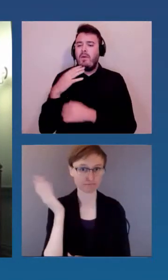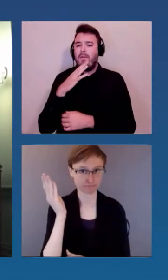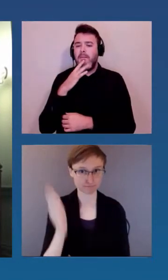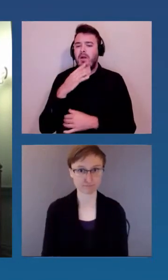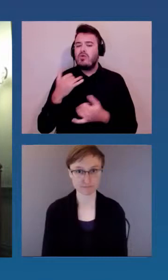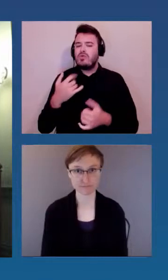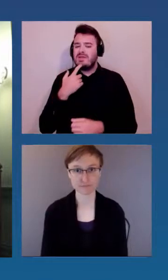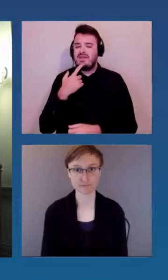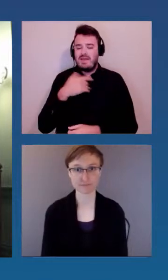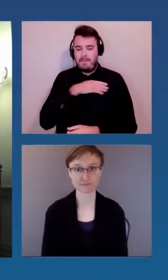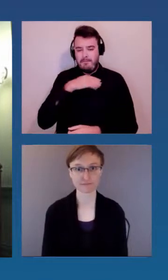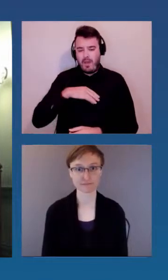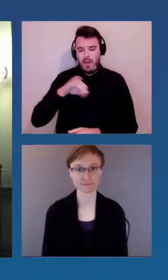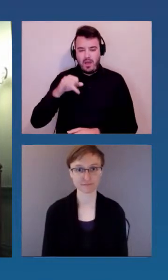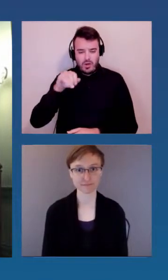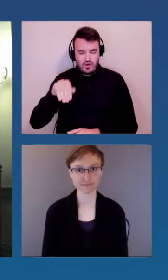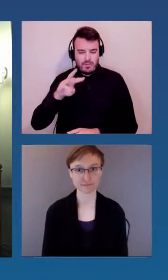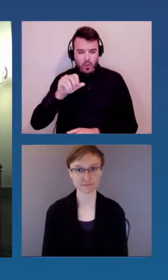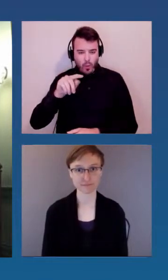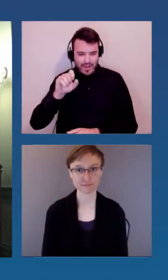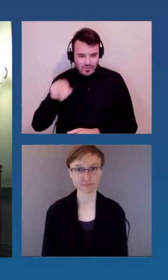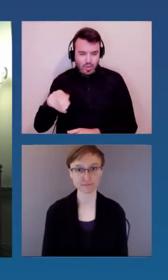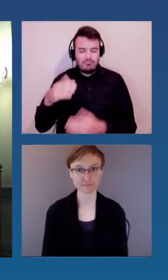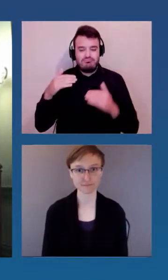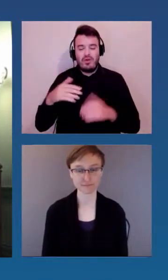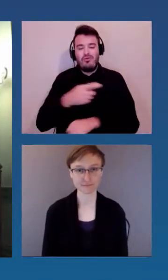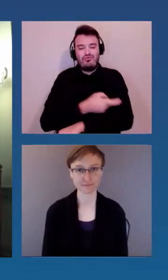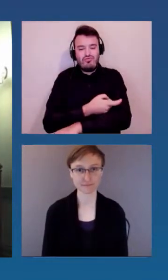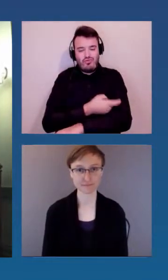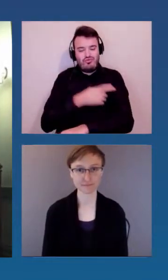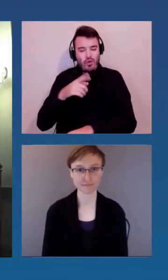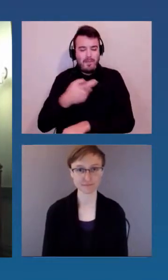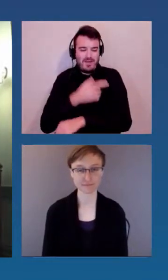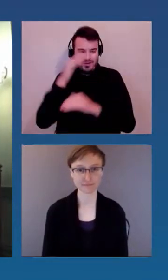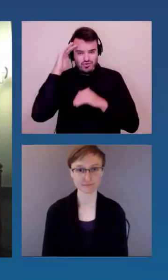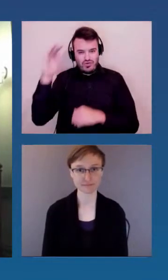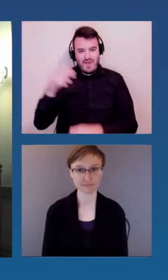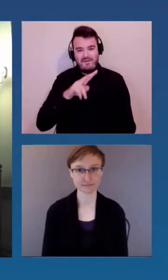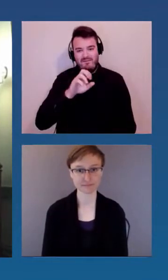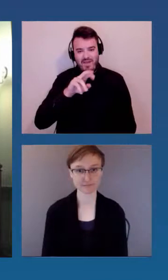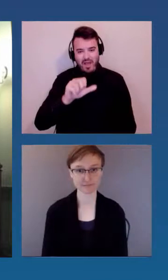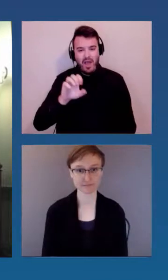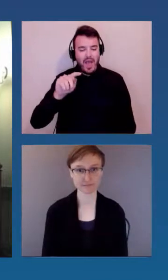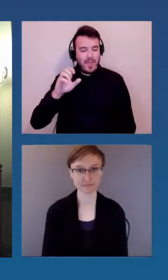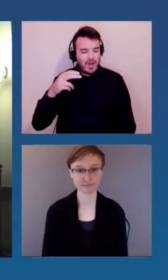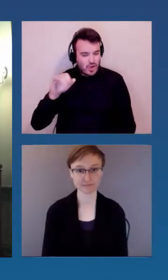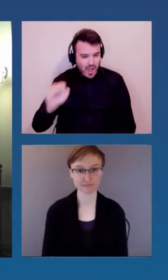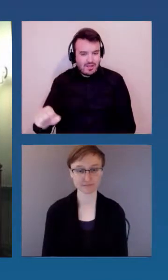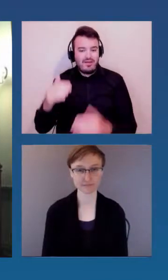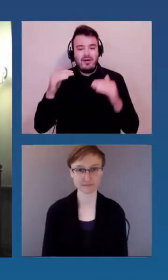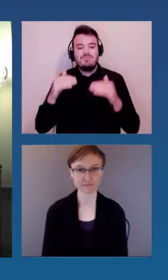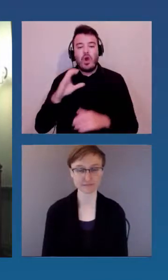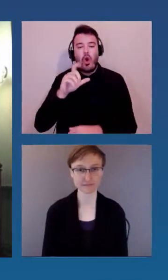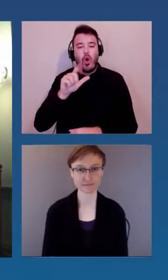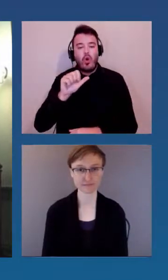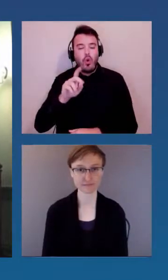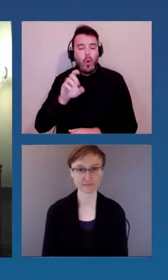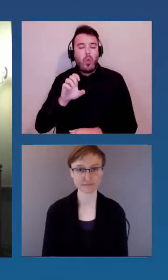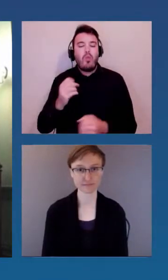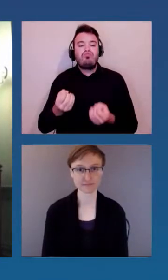maire Jim Watson, Dr. Vera Etches, la médecin en chef santé publique, Claude Brûlé, président du Collège